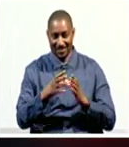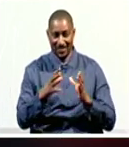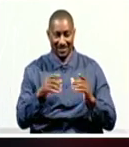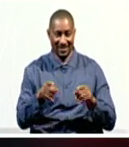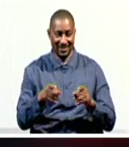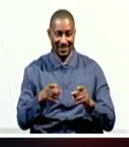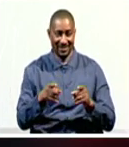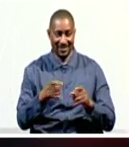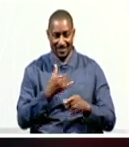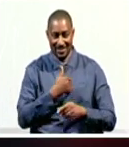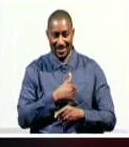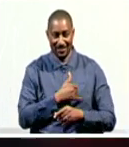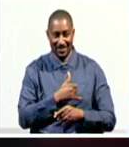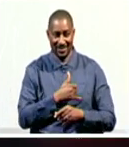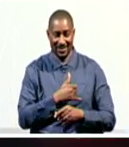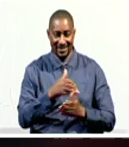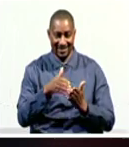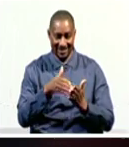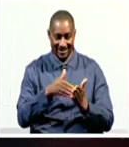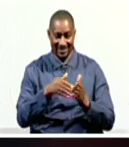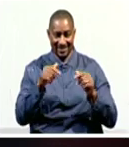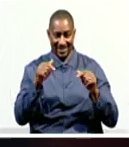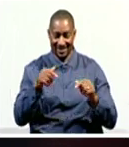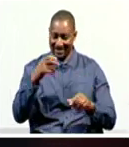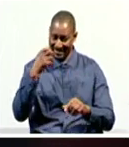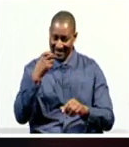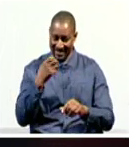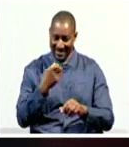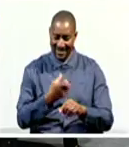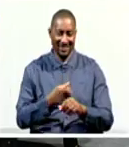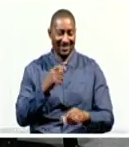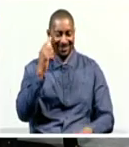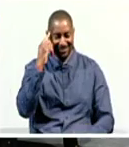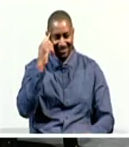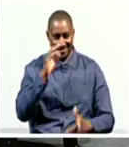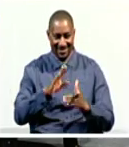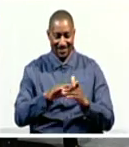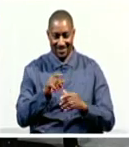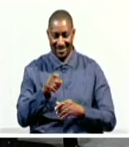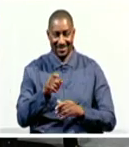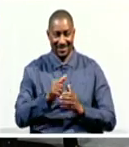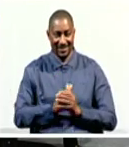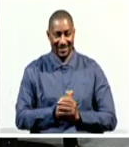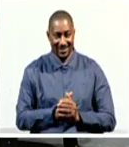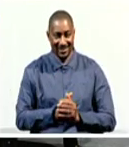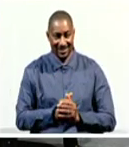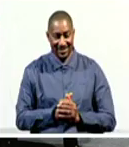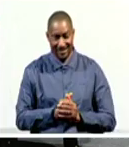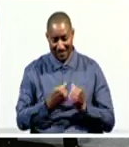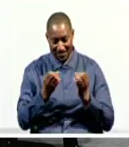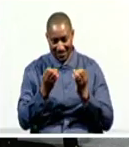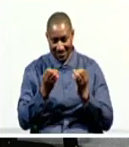that really hit me. Up until now, it's really difficult to really process the whole thing. It's going to take a long time, I'm sure, for many people,